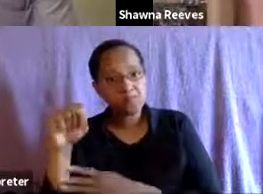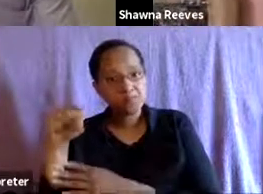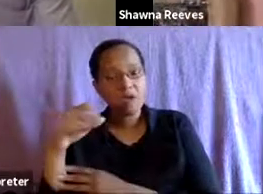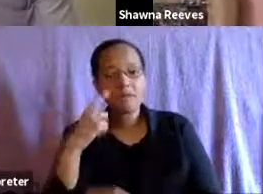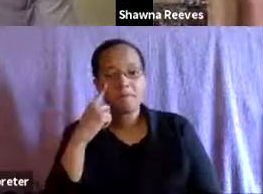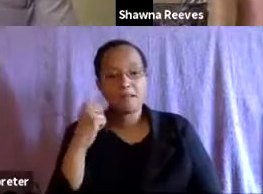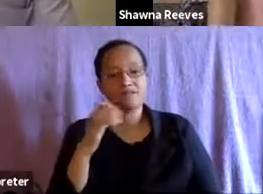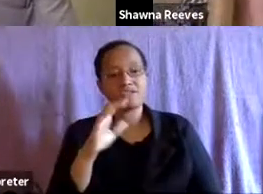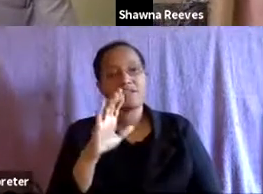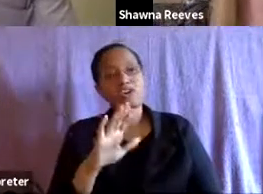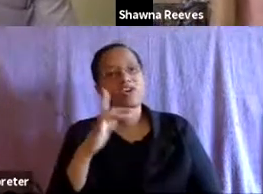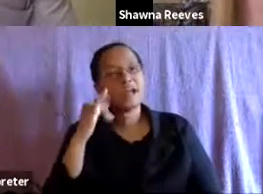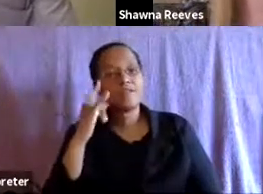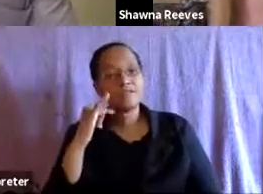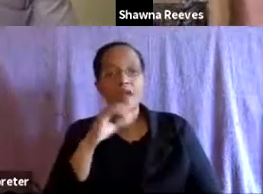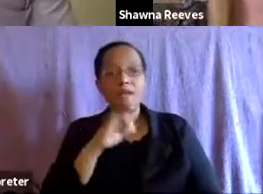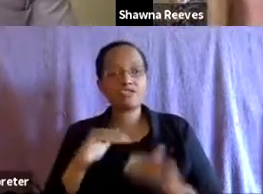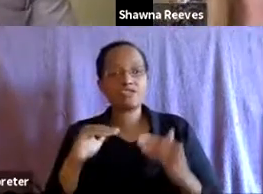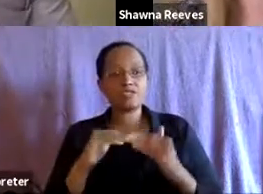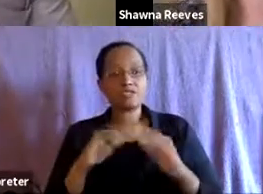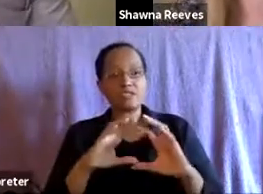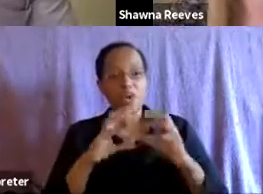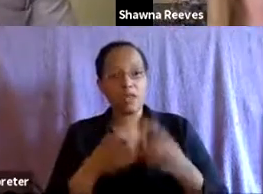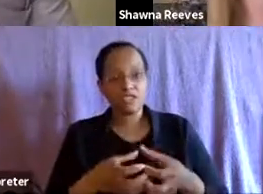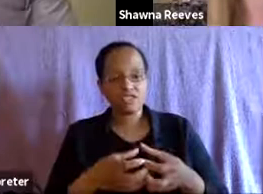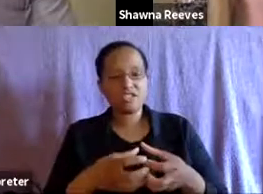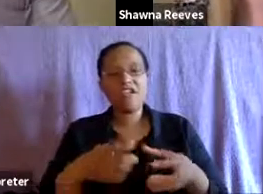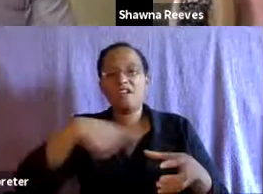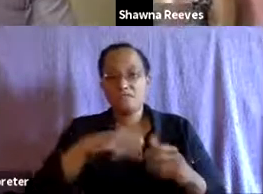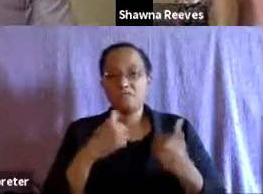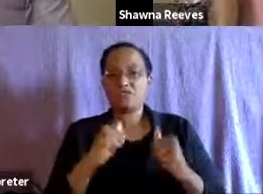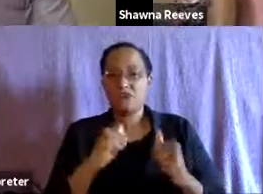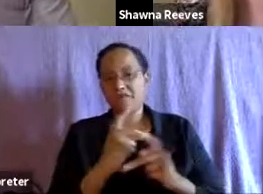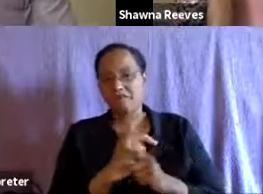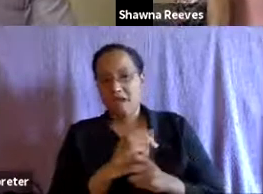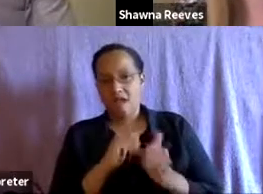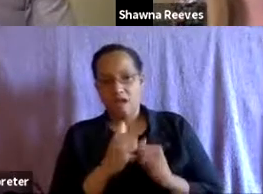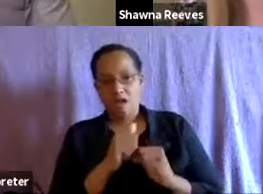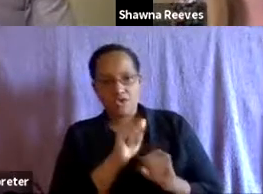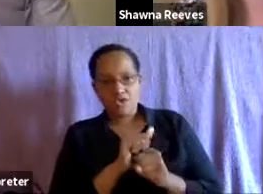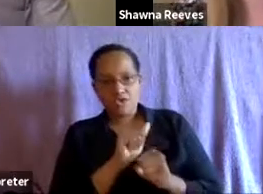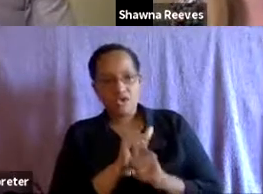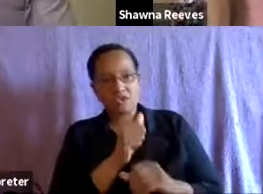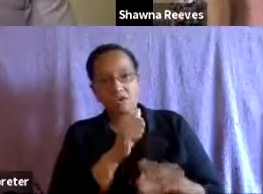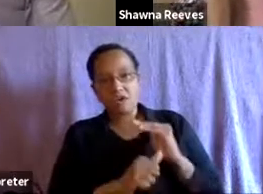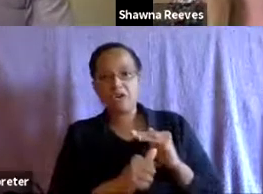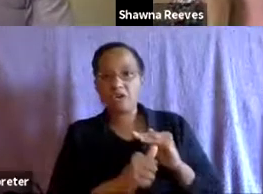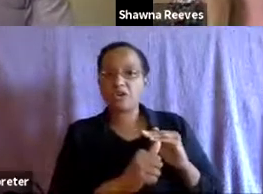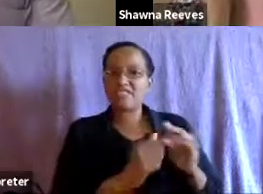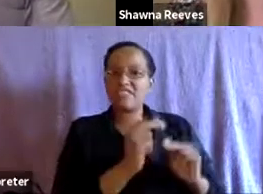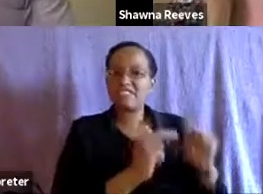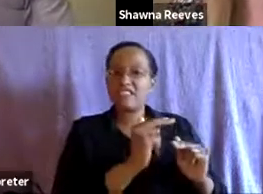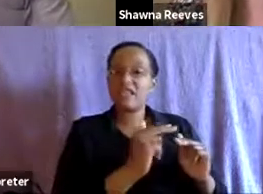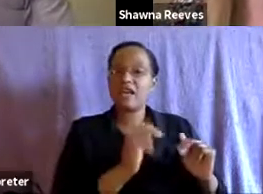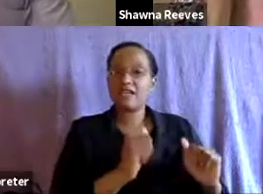to spread from one facility to another throughout the country. Right. And I see Nicole shaking her head because California Elder